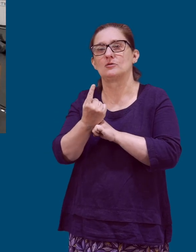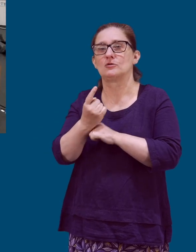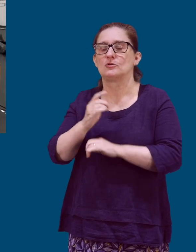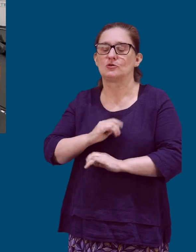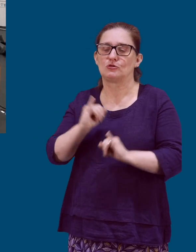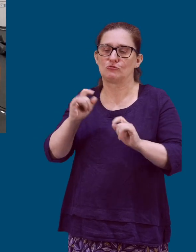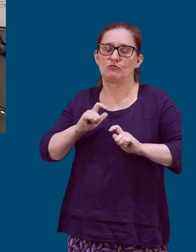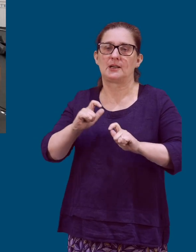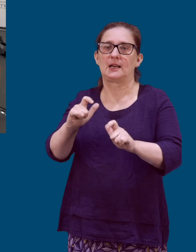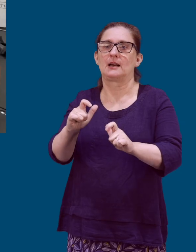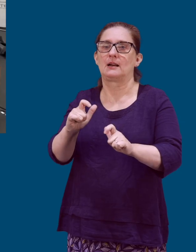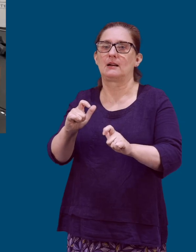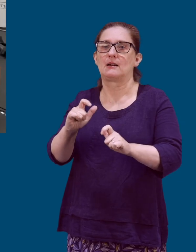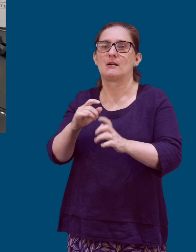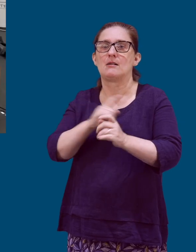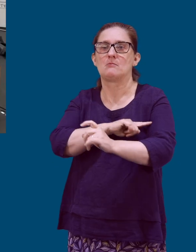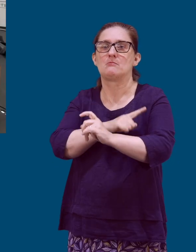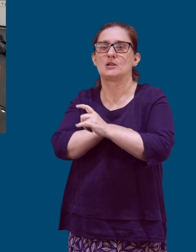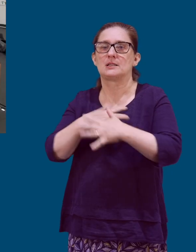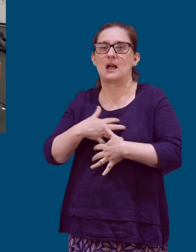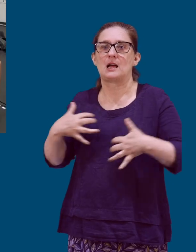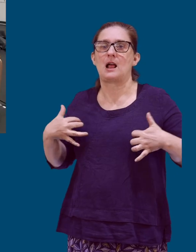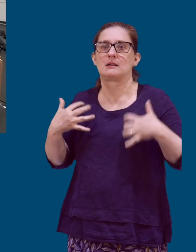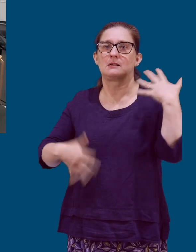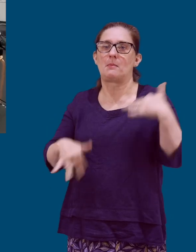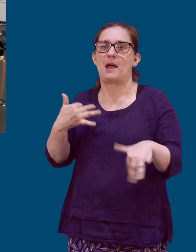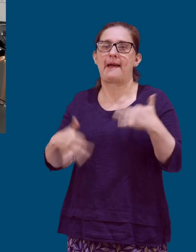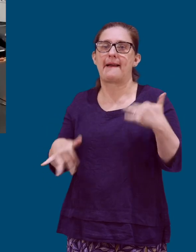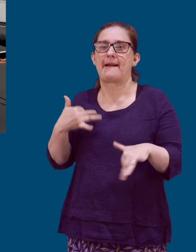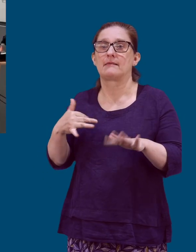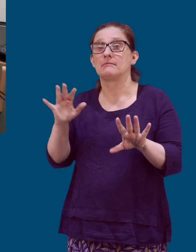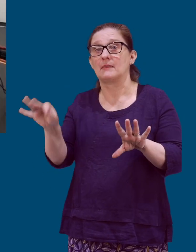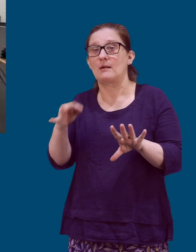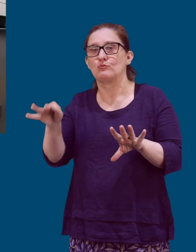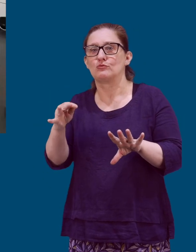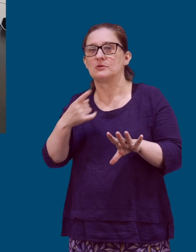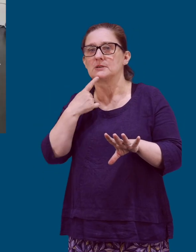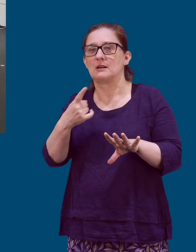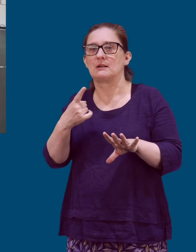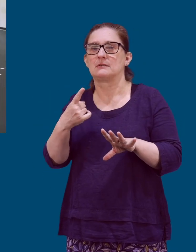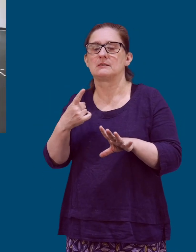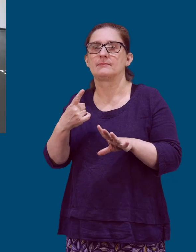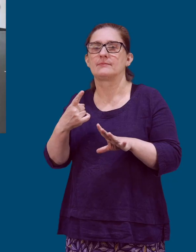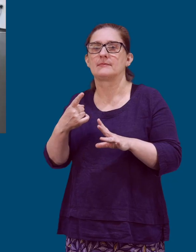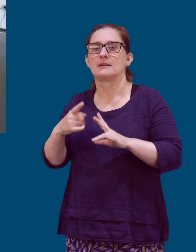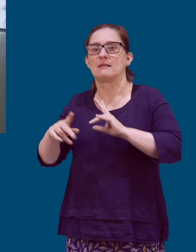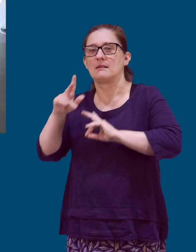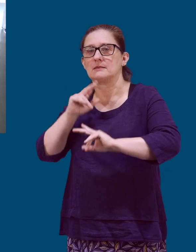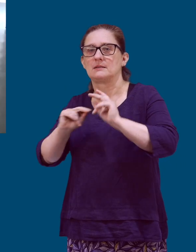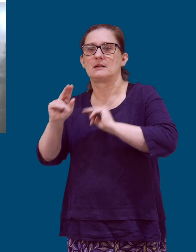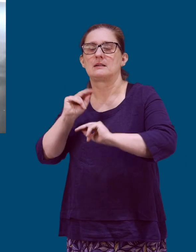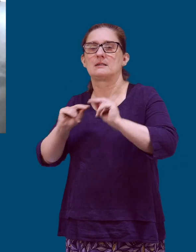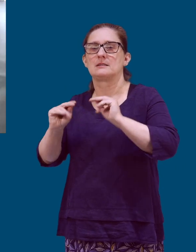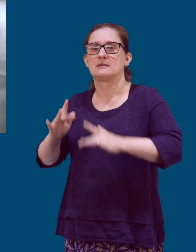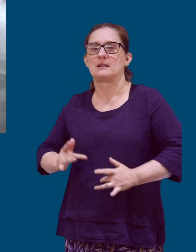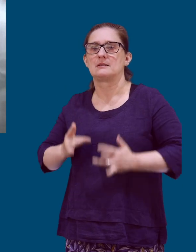pain. Further white embroidered text in the style of looping handwriting reads, Articulate sensations